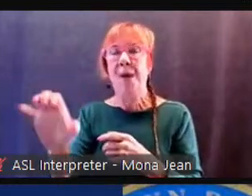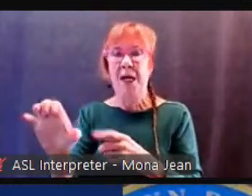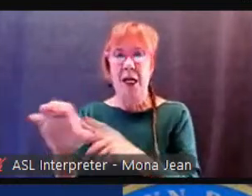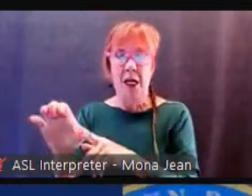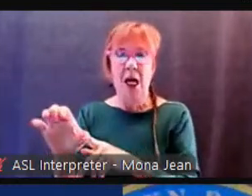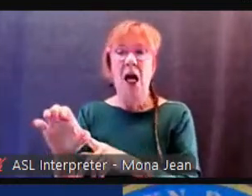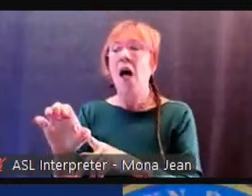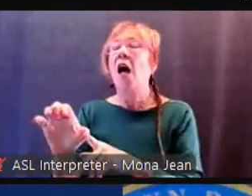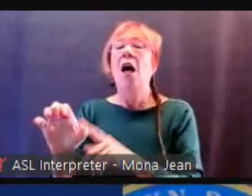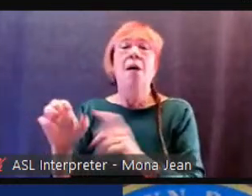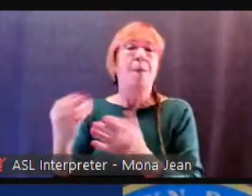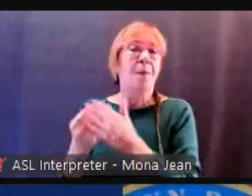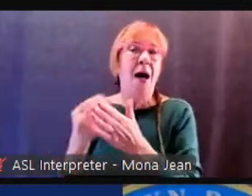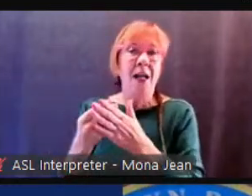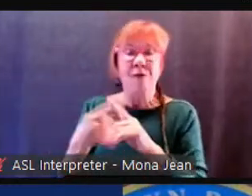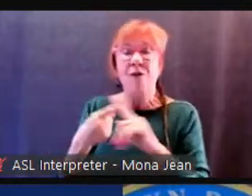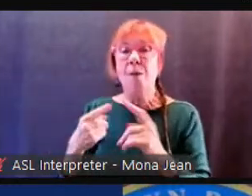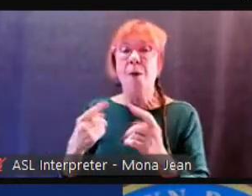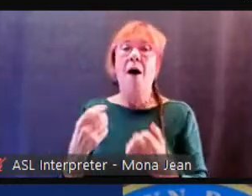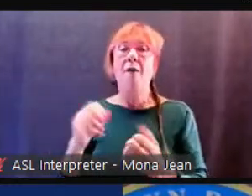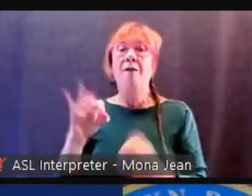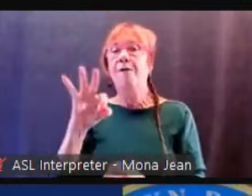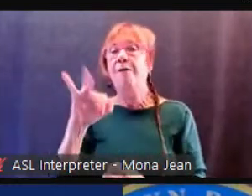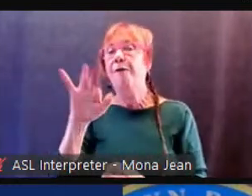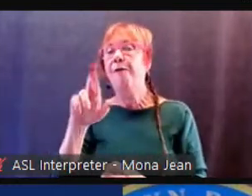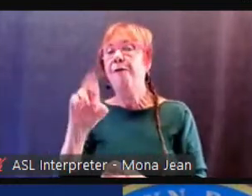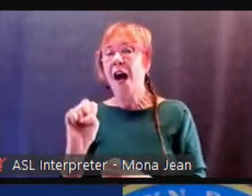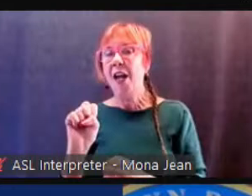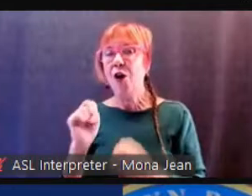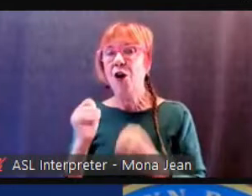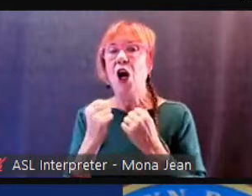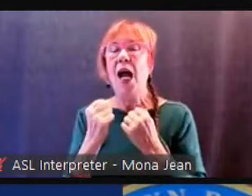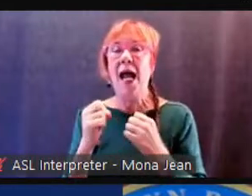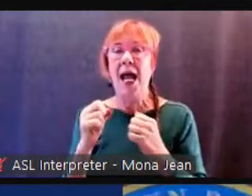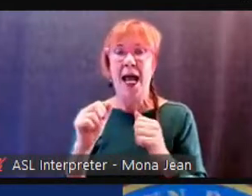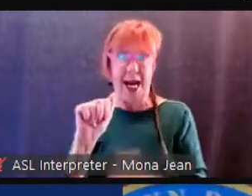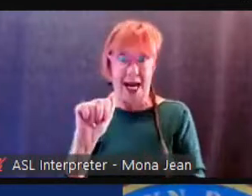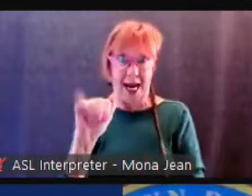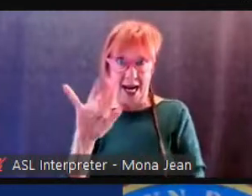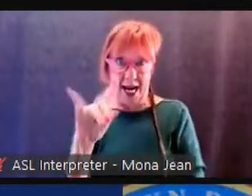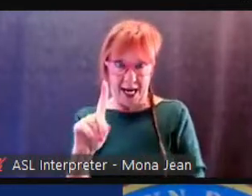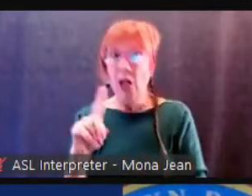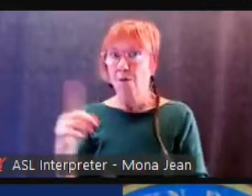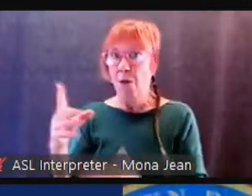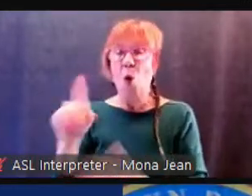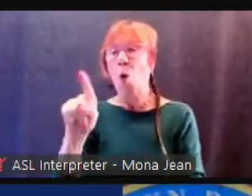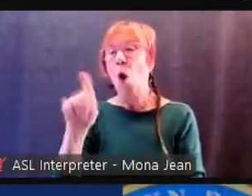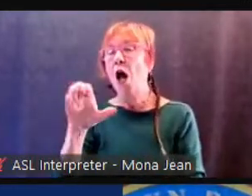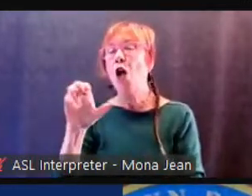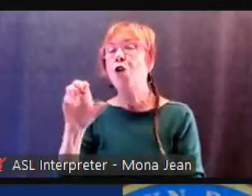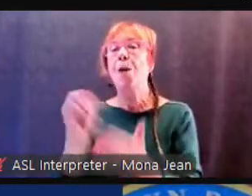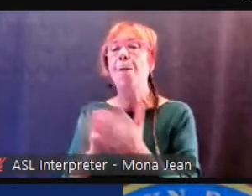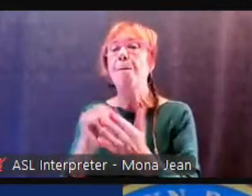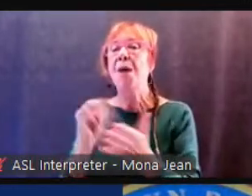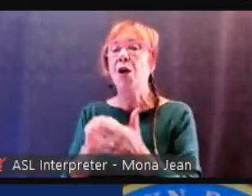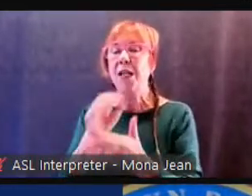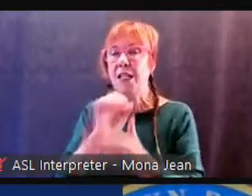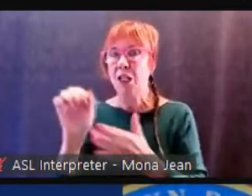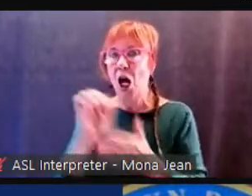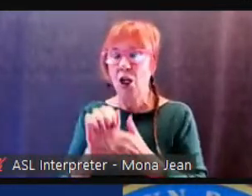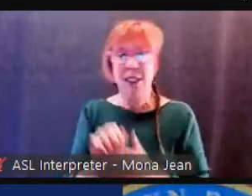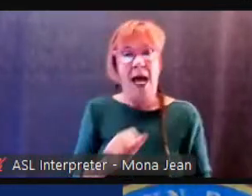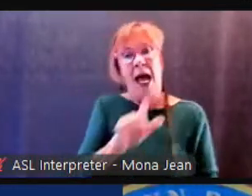FireAid. While FireAid raised an estimated $100 million, LA County received $8 million of